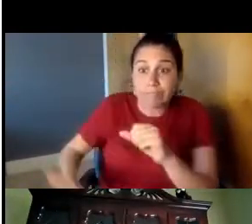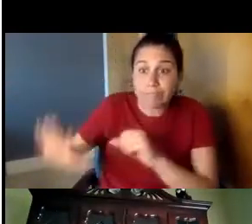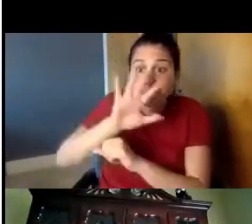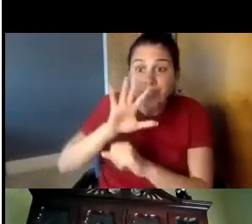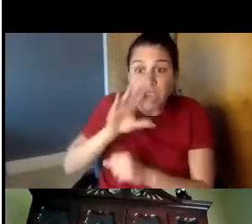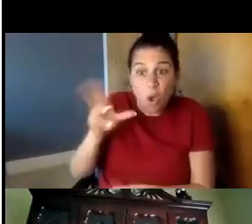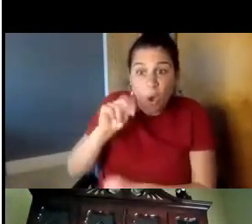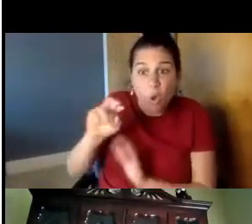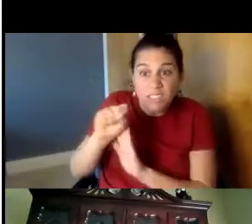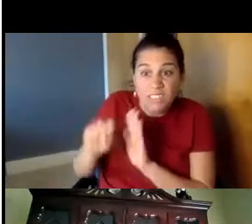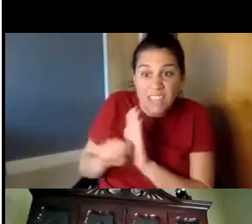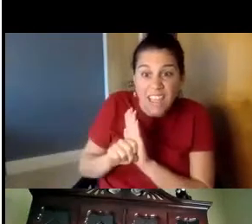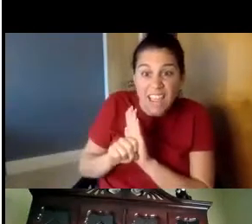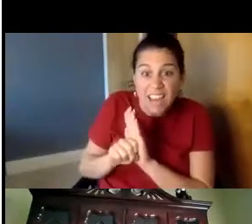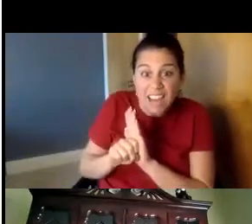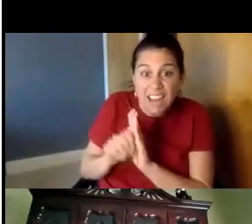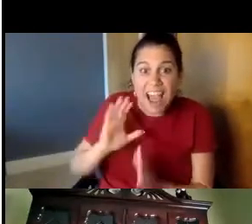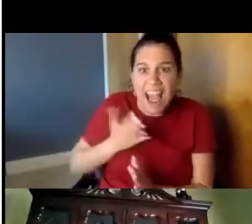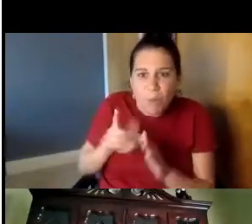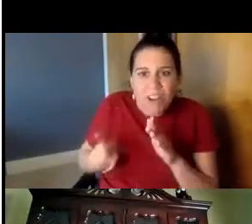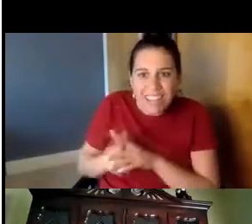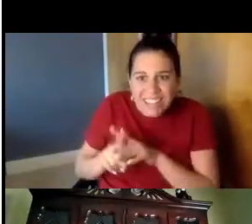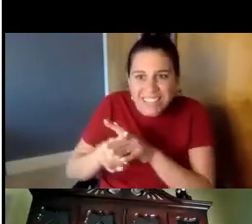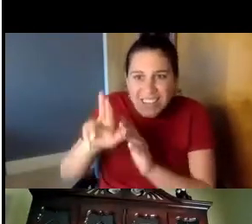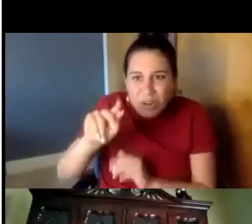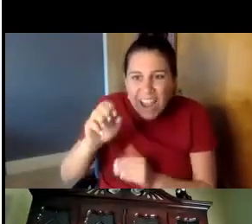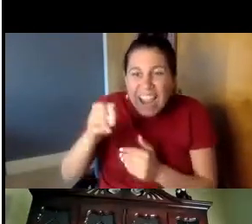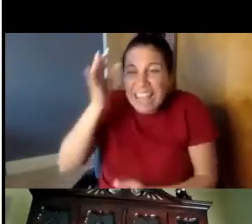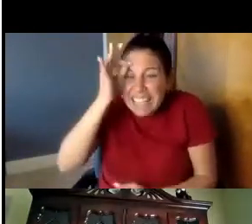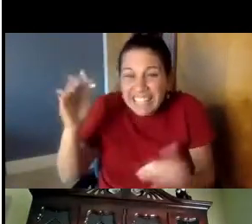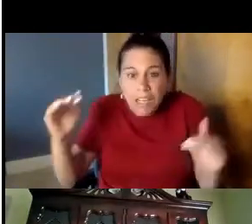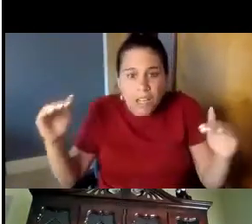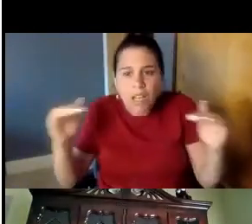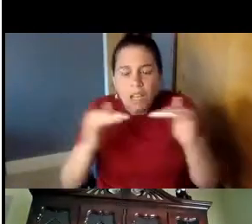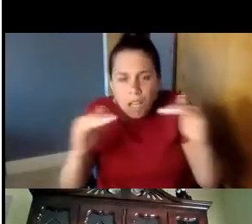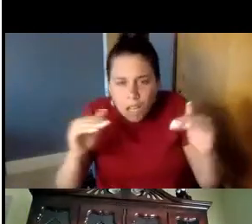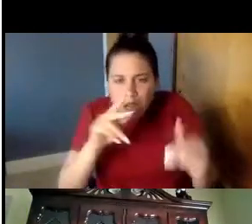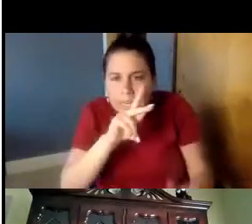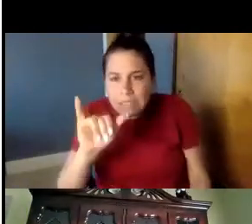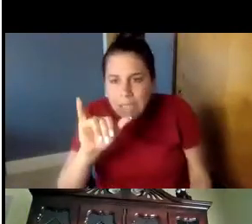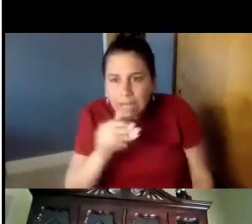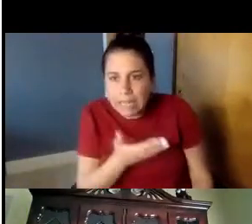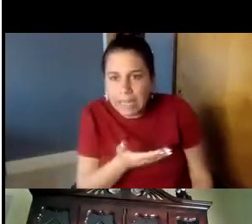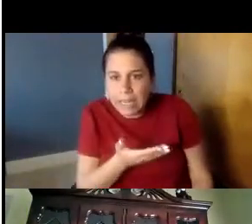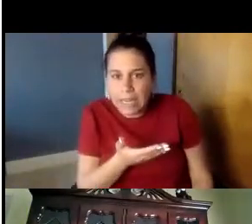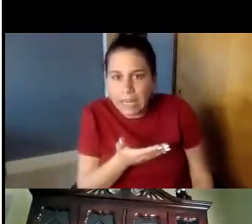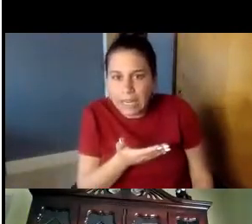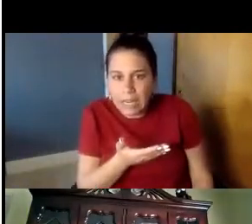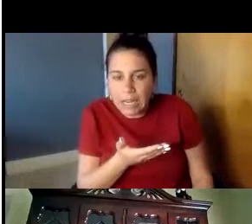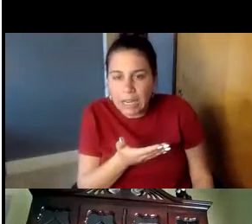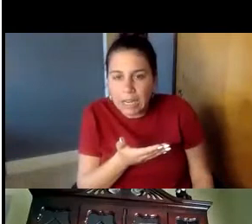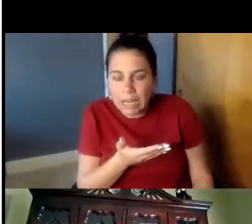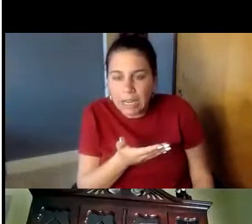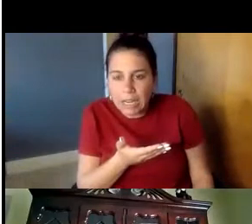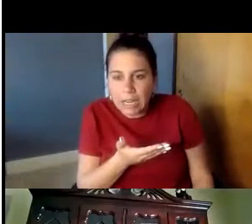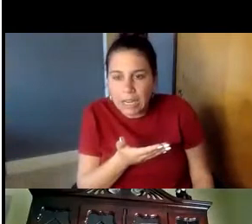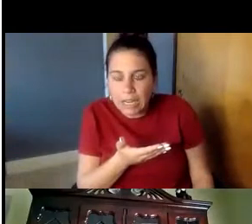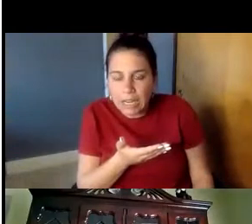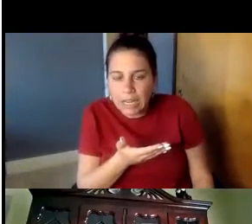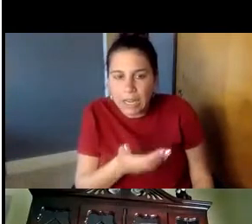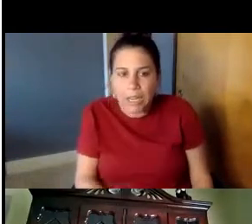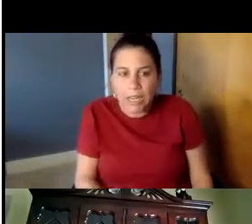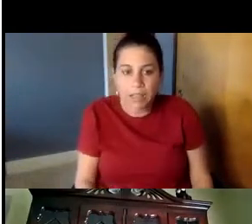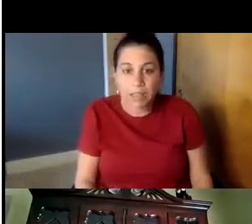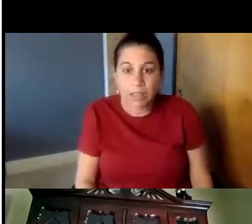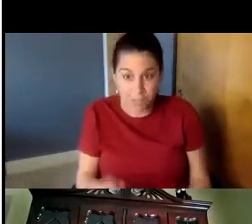rate almost as high as the rate of Kentucky, the second highest rate in the entire country, in fact. Does